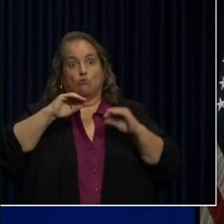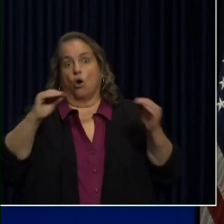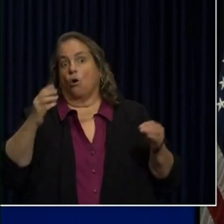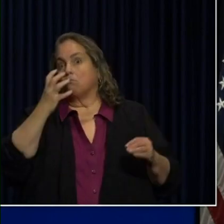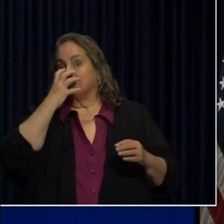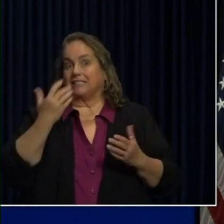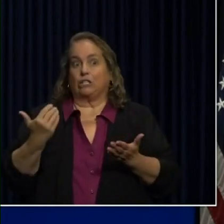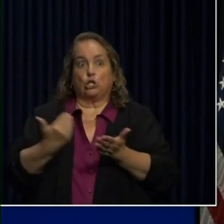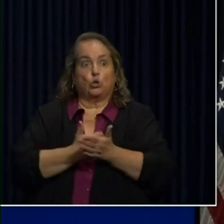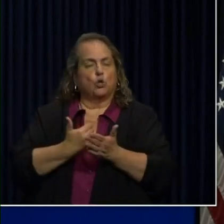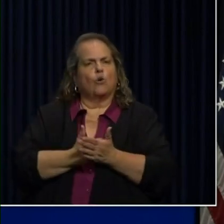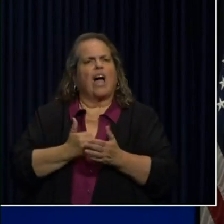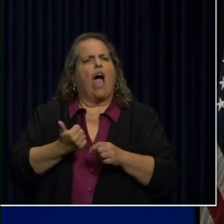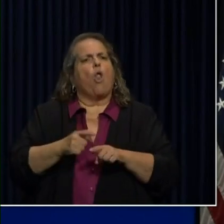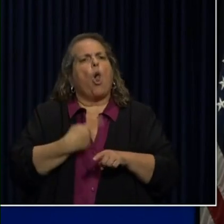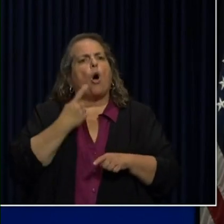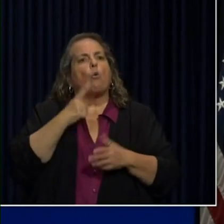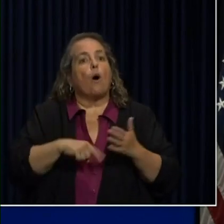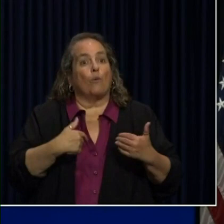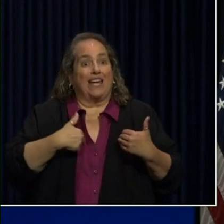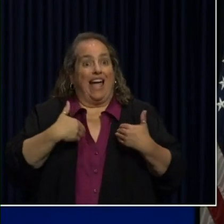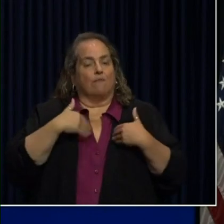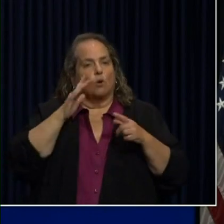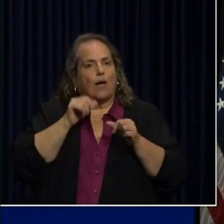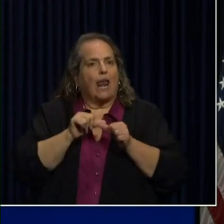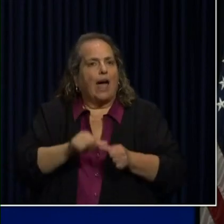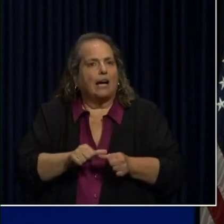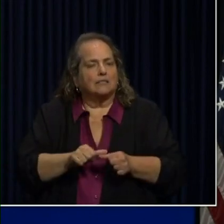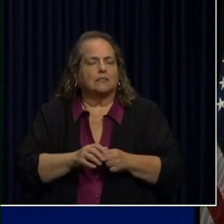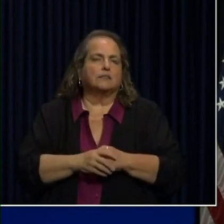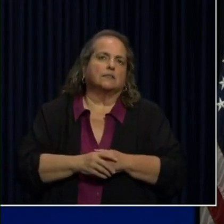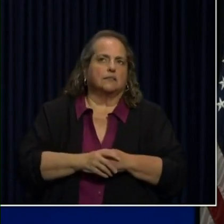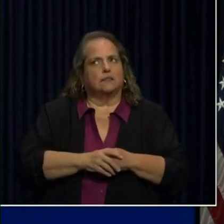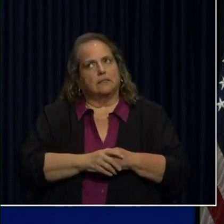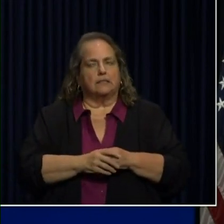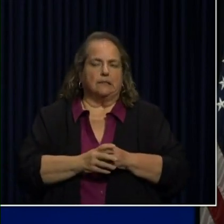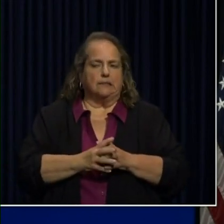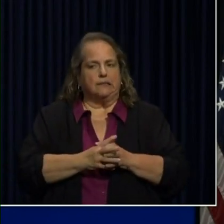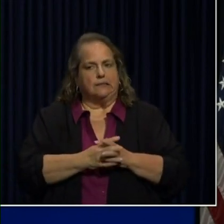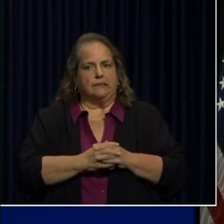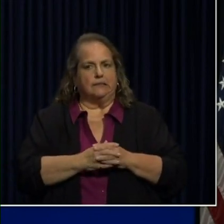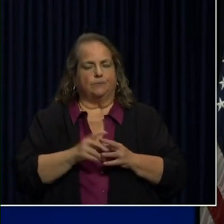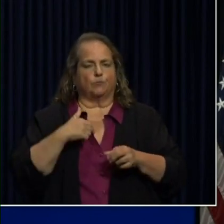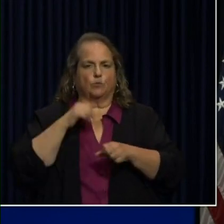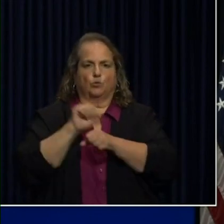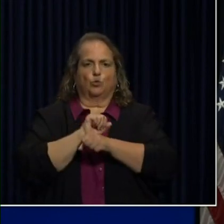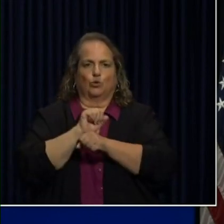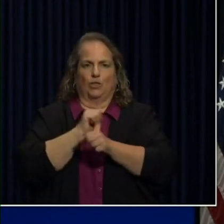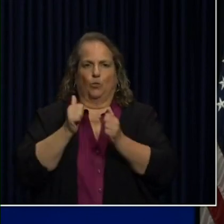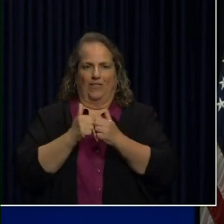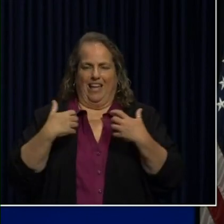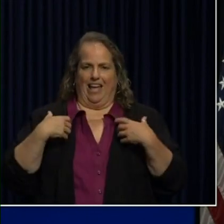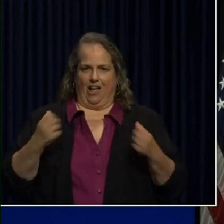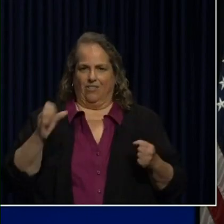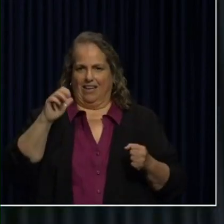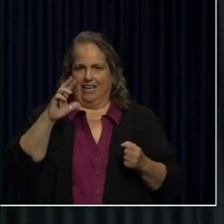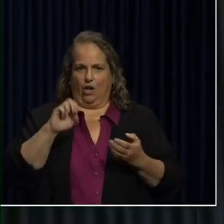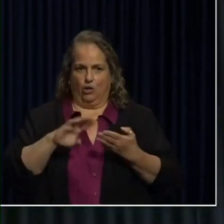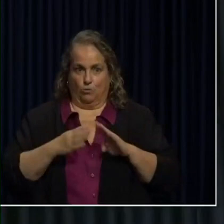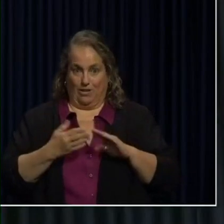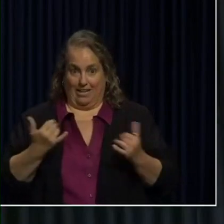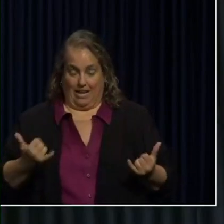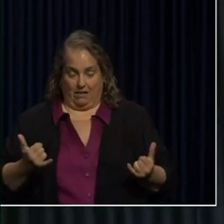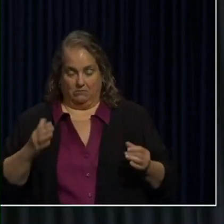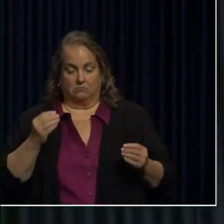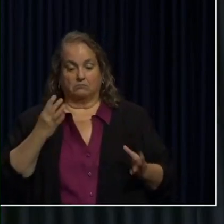long does the PPE that we have with that last? Right, so I'm working with the healthcare community for us to try to come up with this. So remember, before this all